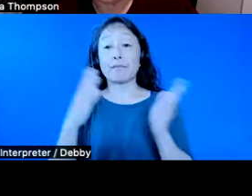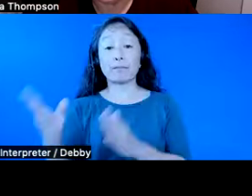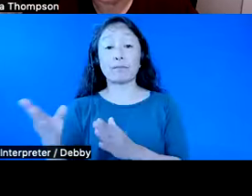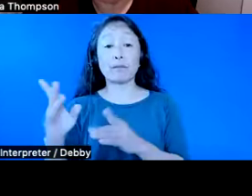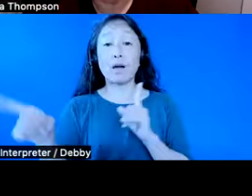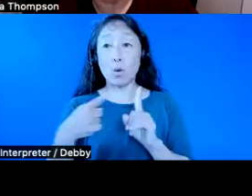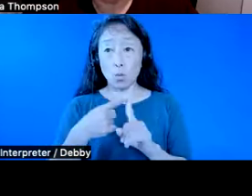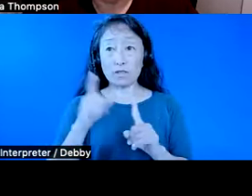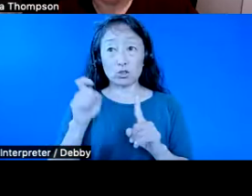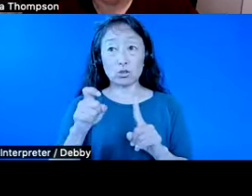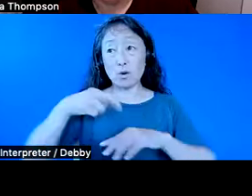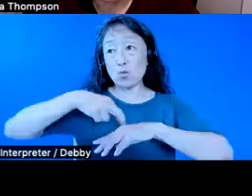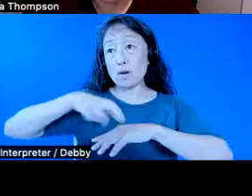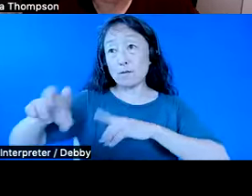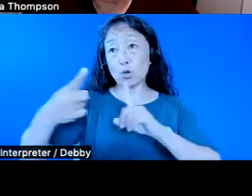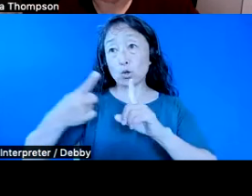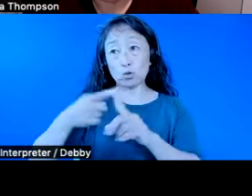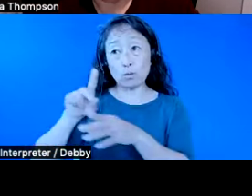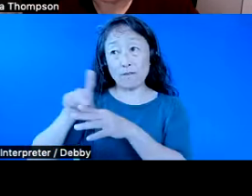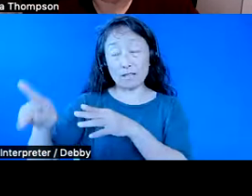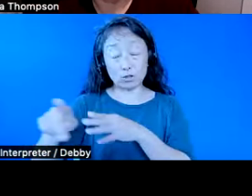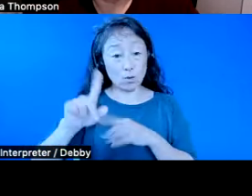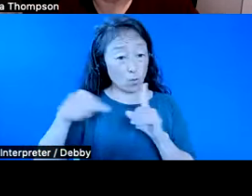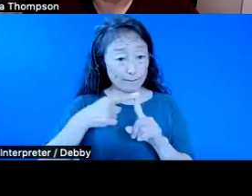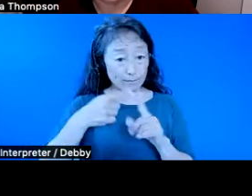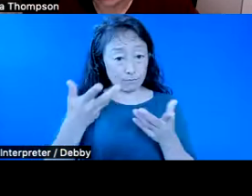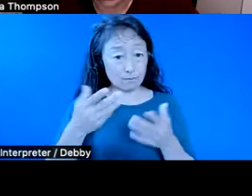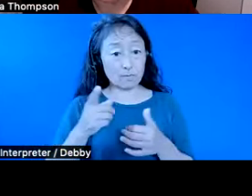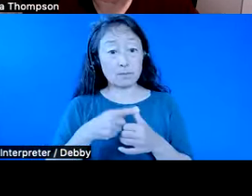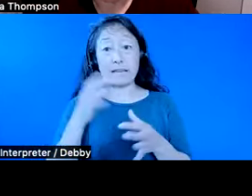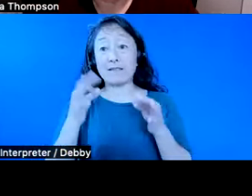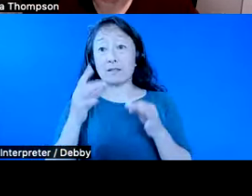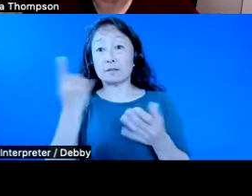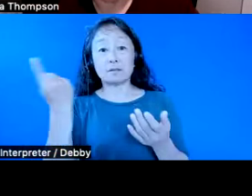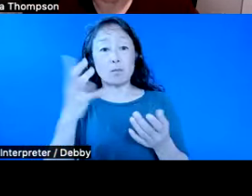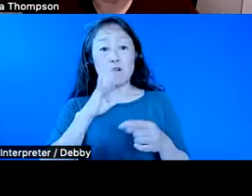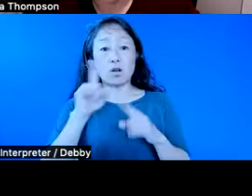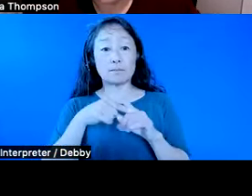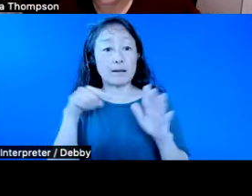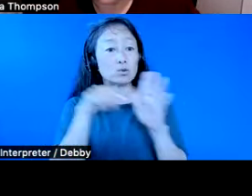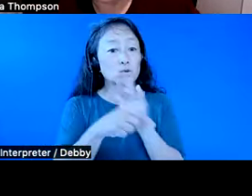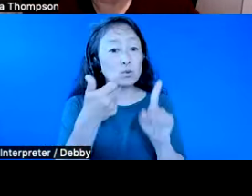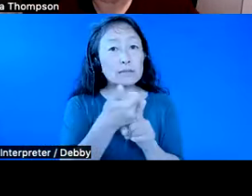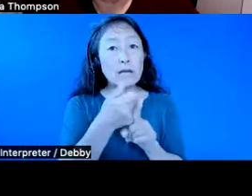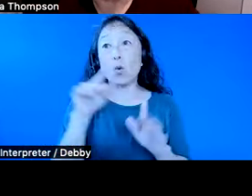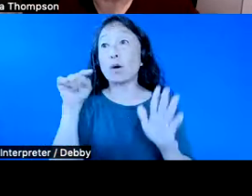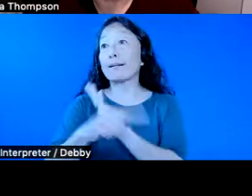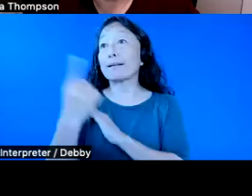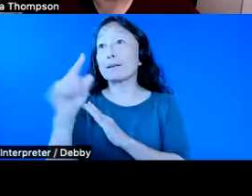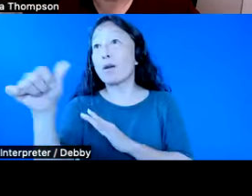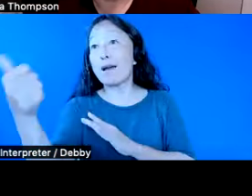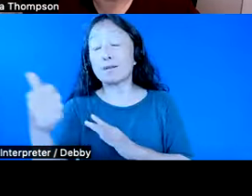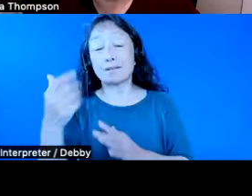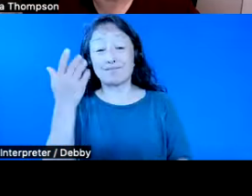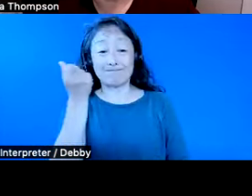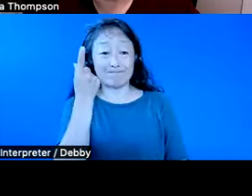you about it. That is a lot for an advocate to try to handle. And I